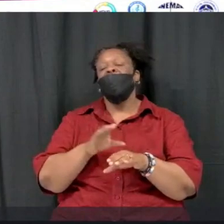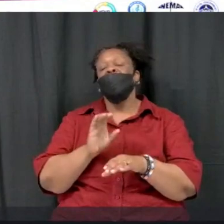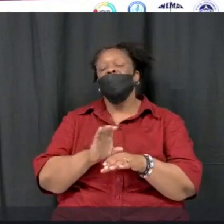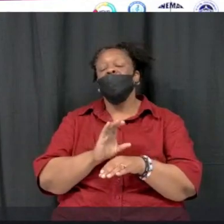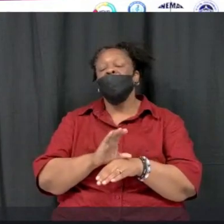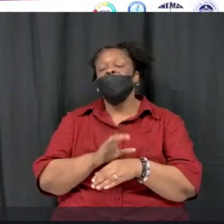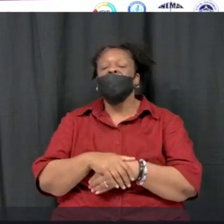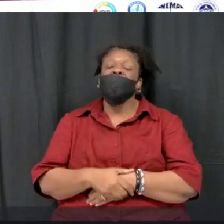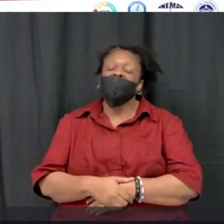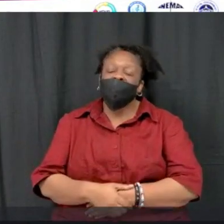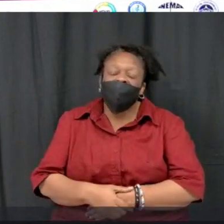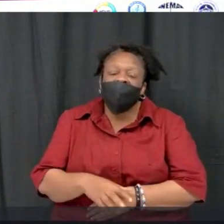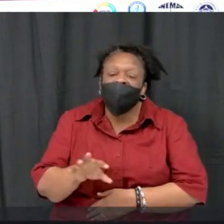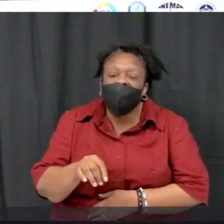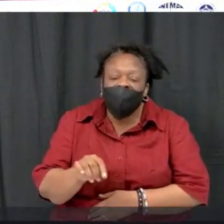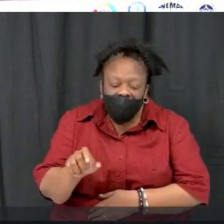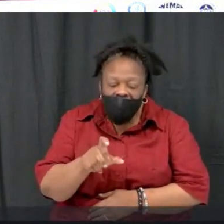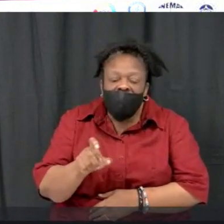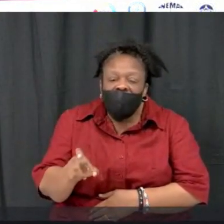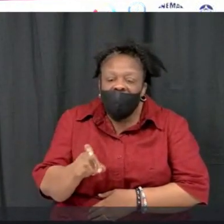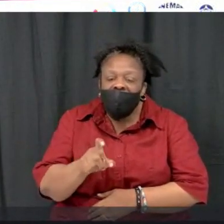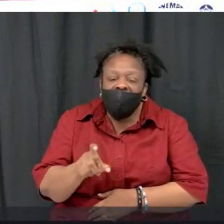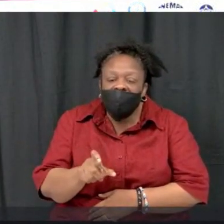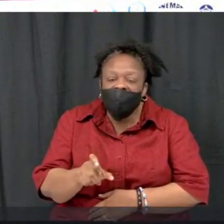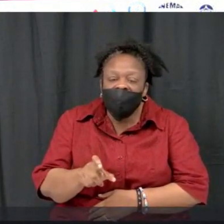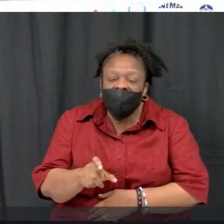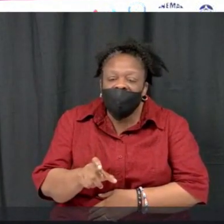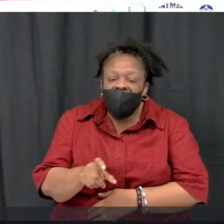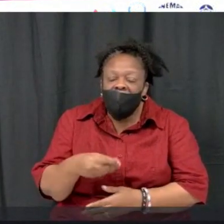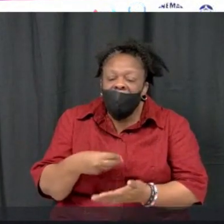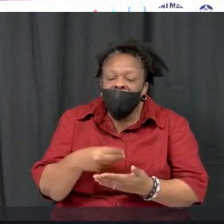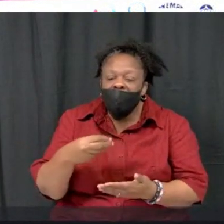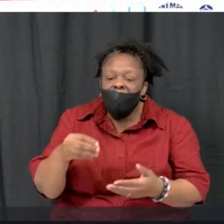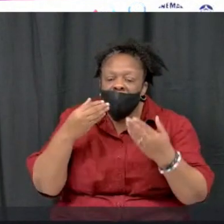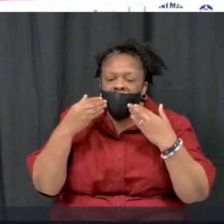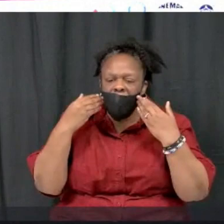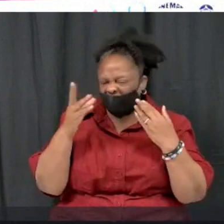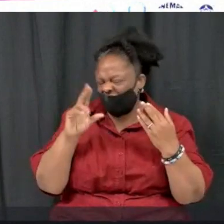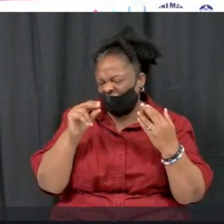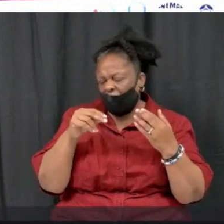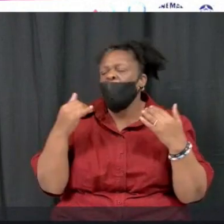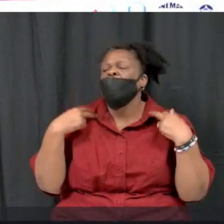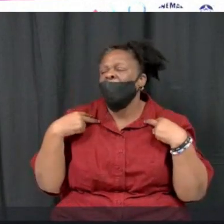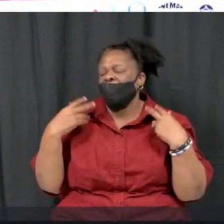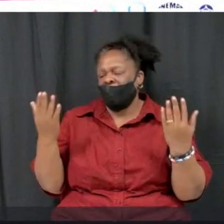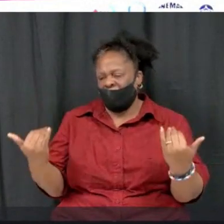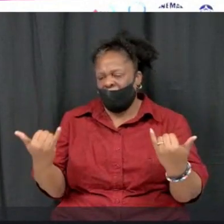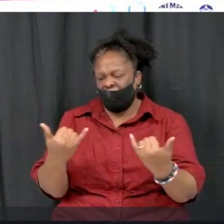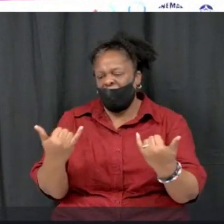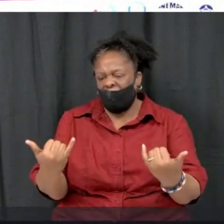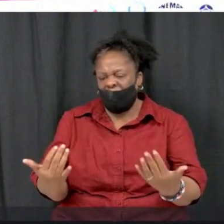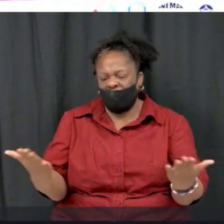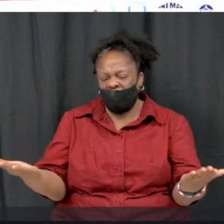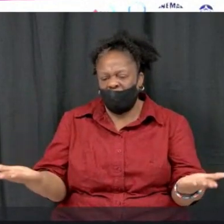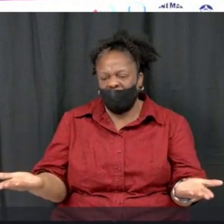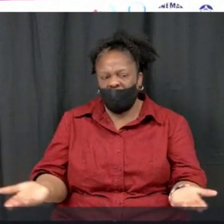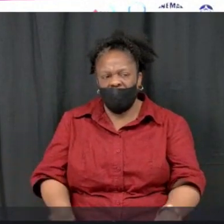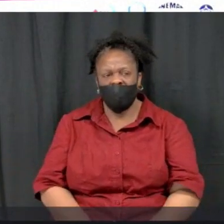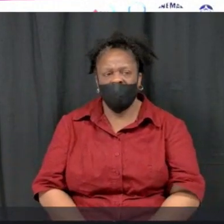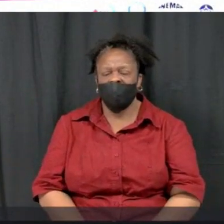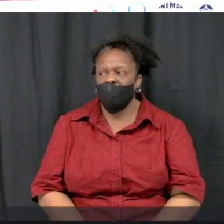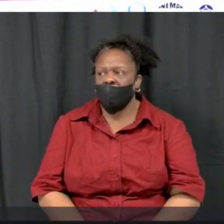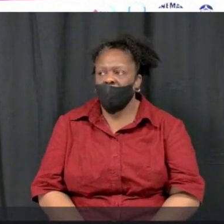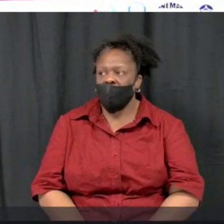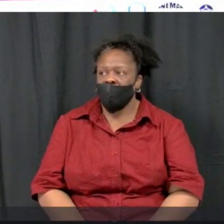So we'd like to remind you of those protocols and to enforce those protocols within your businesses.